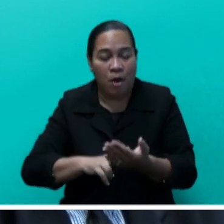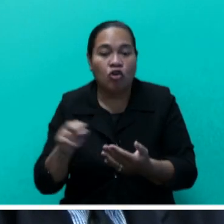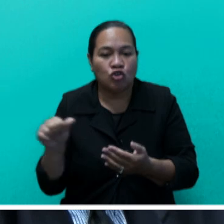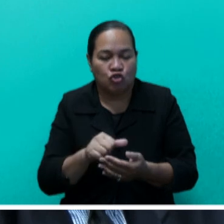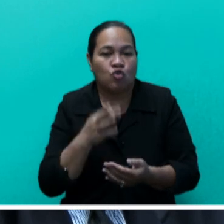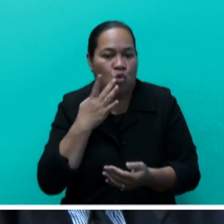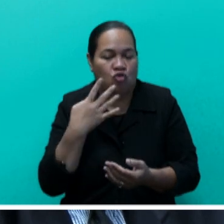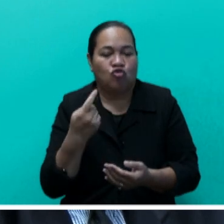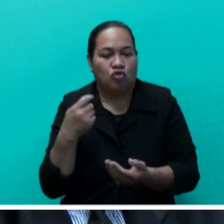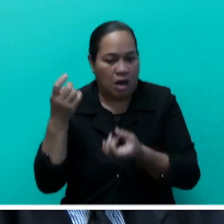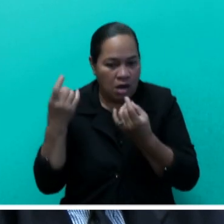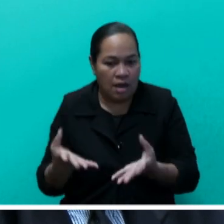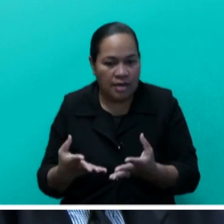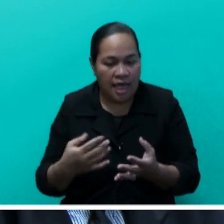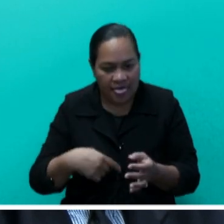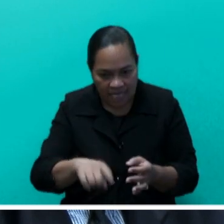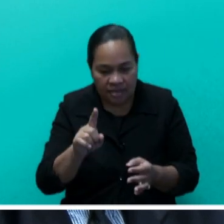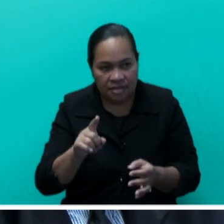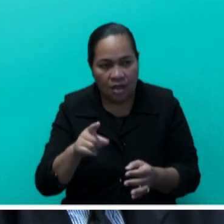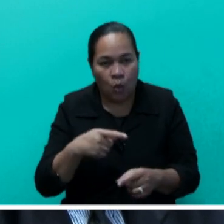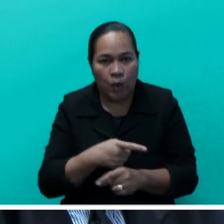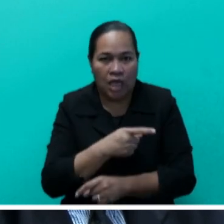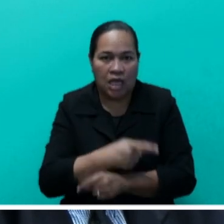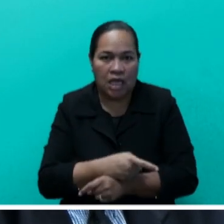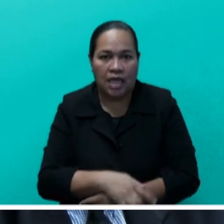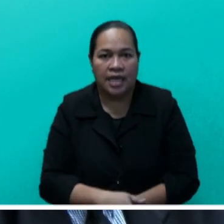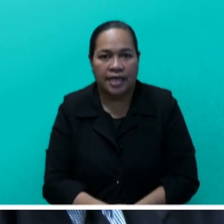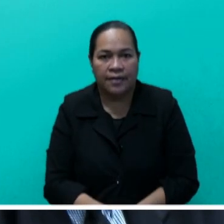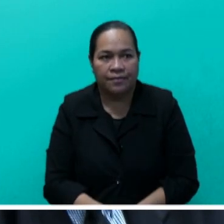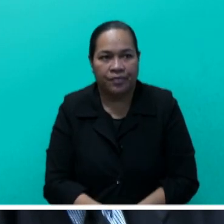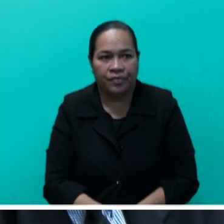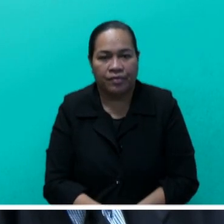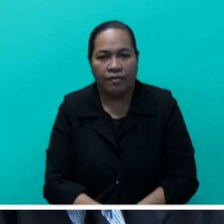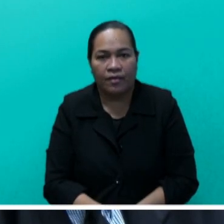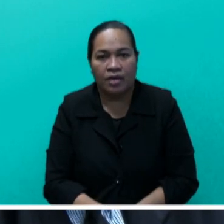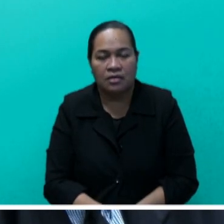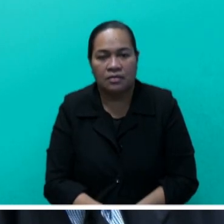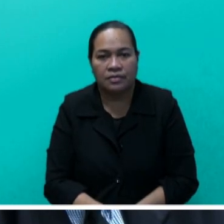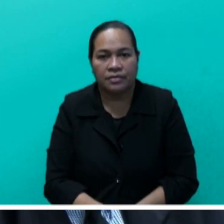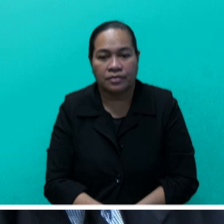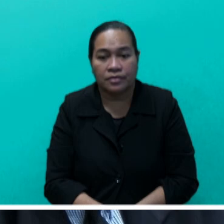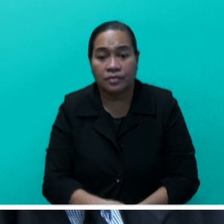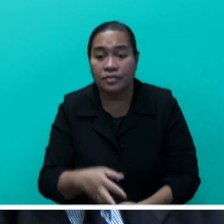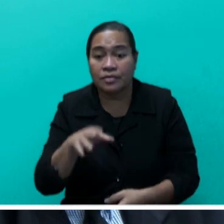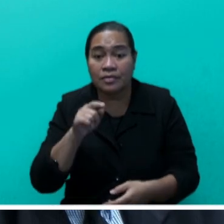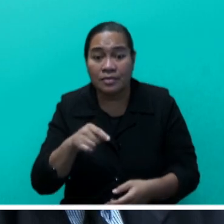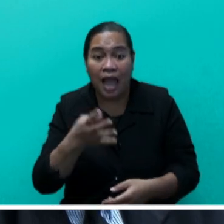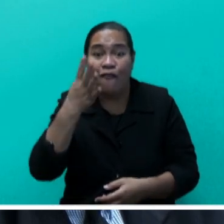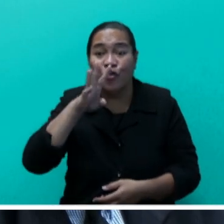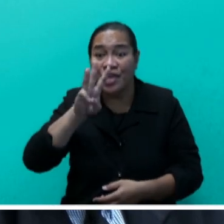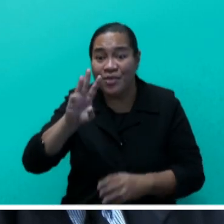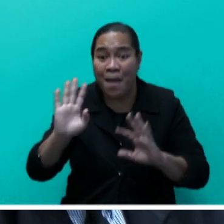received later this week. Honourable Speaker, regarding the 43